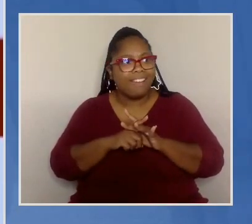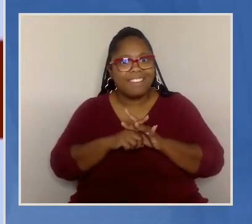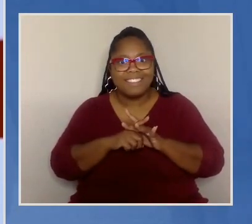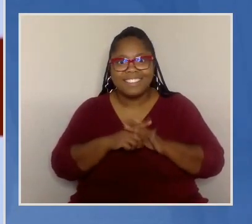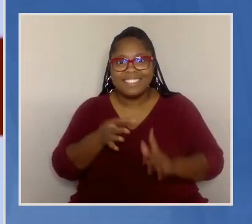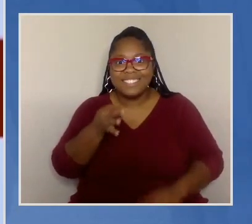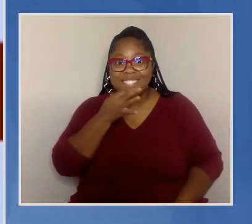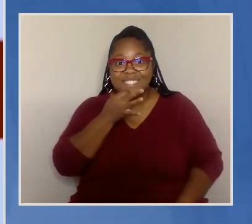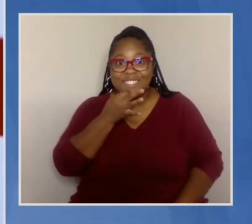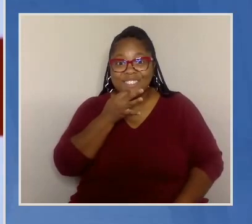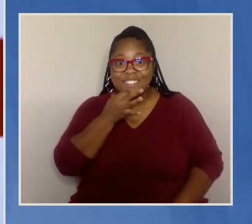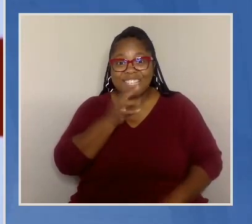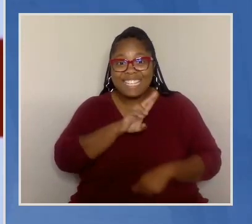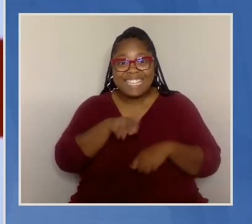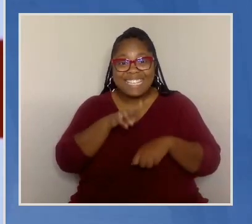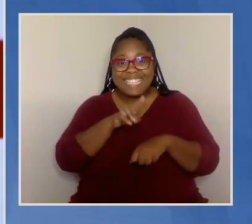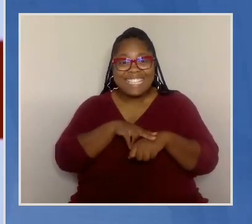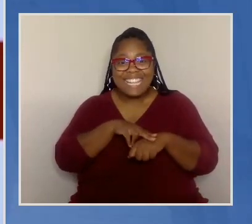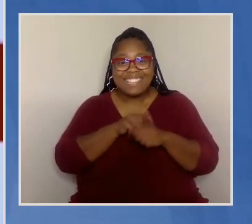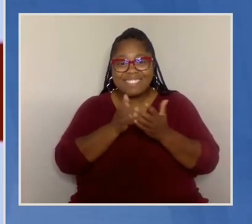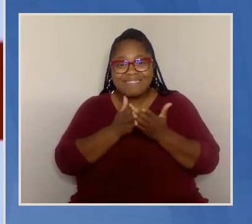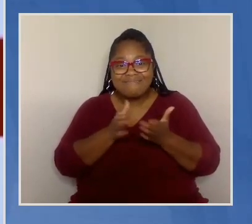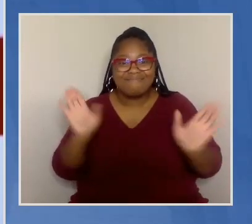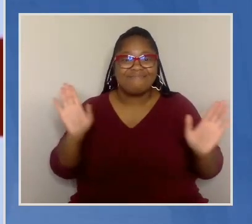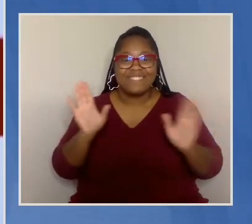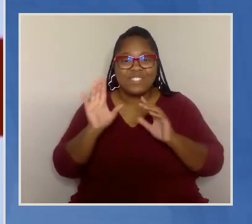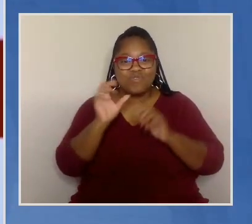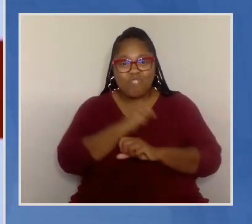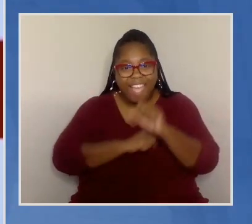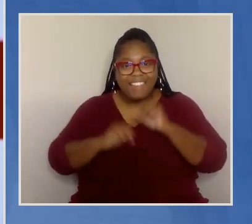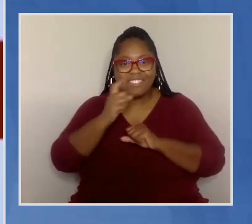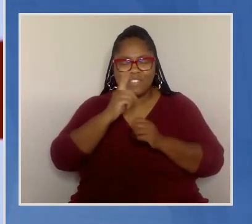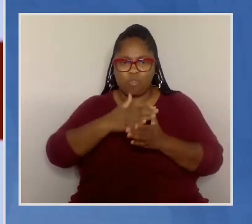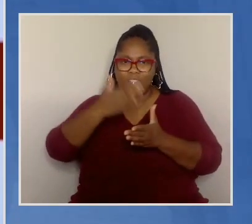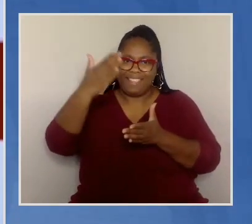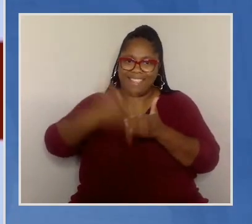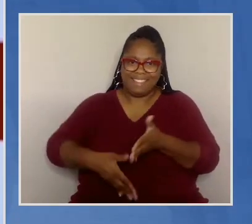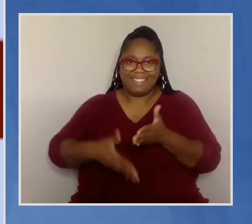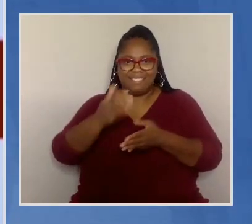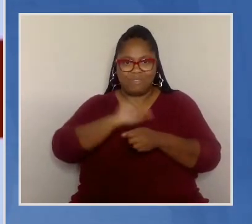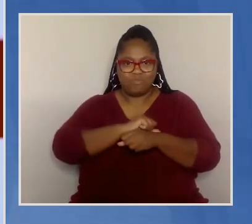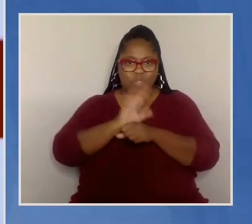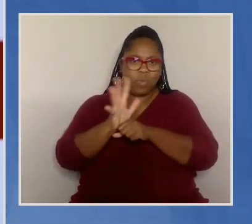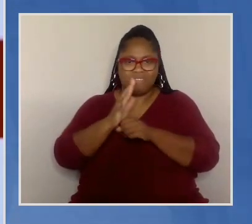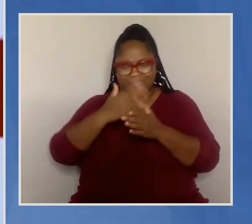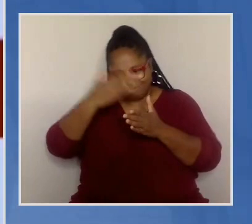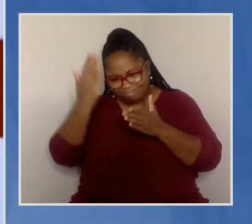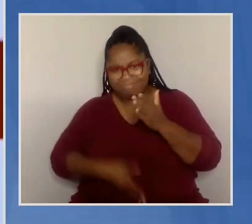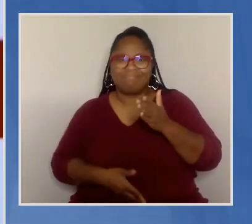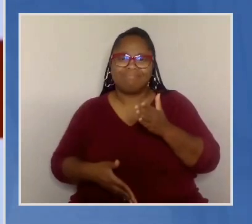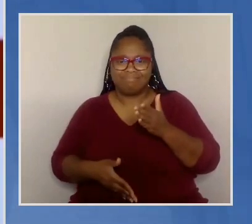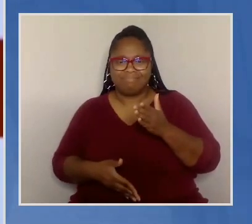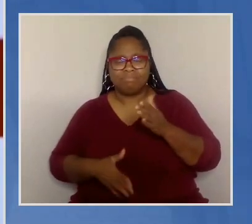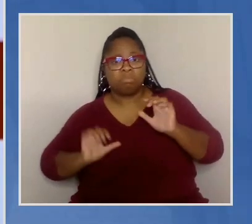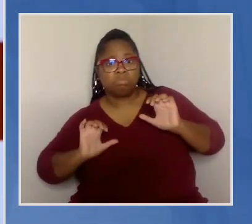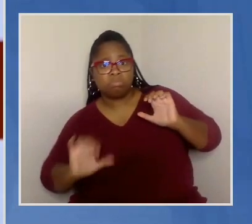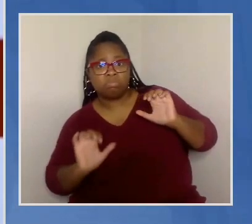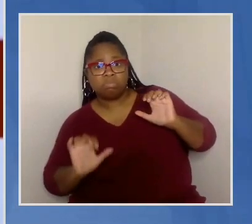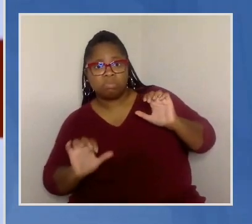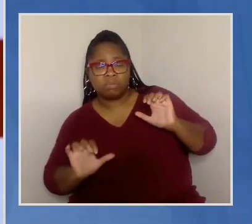pretty soon there's going to be a nationwide strategy to end this pandemic. And when you go